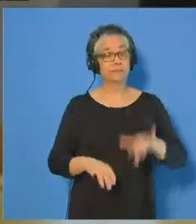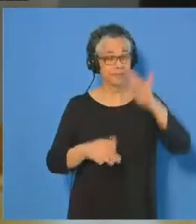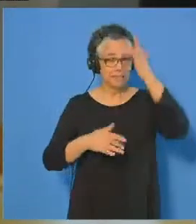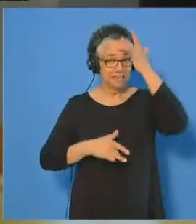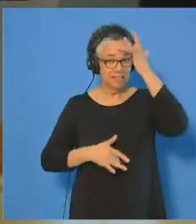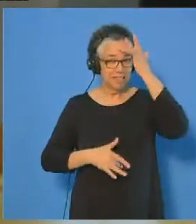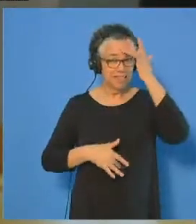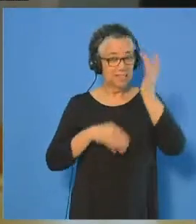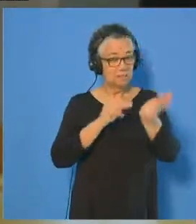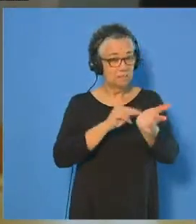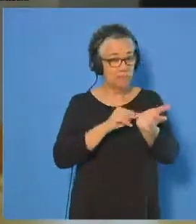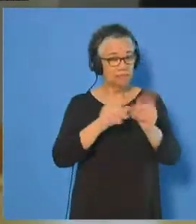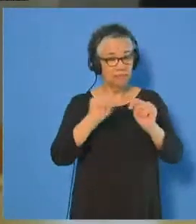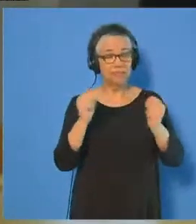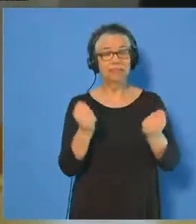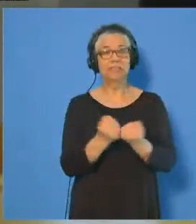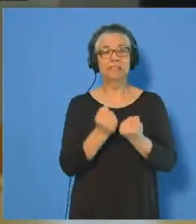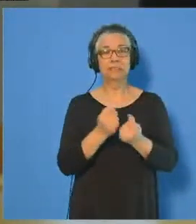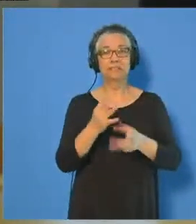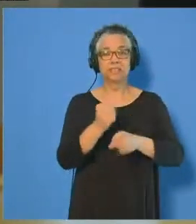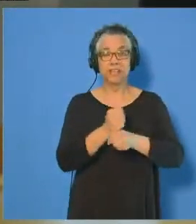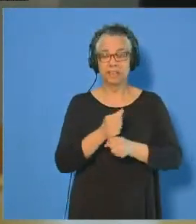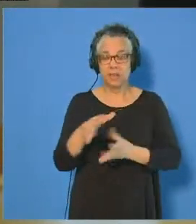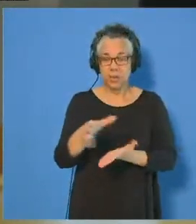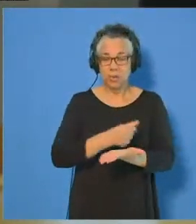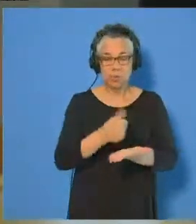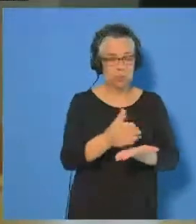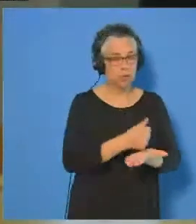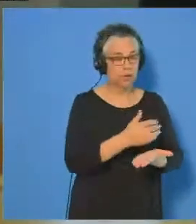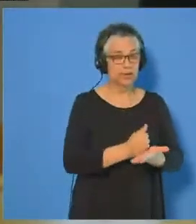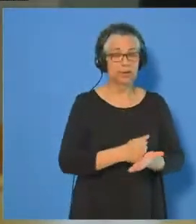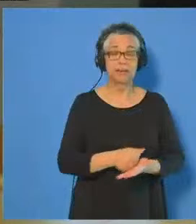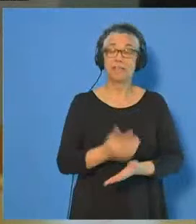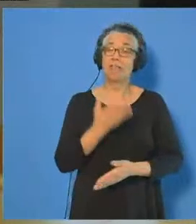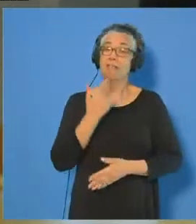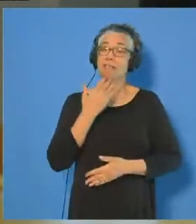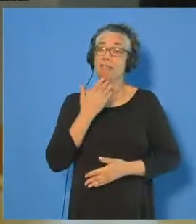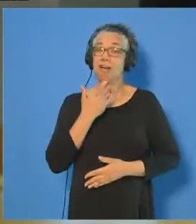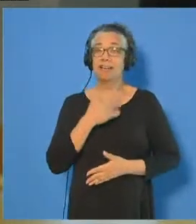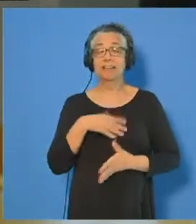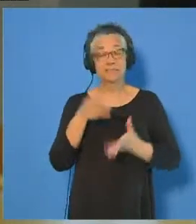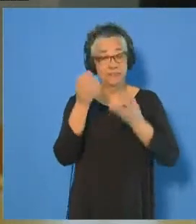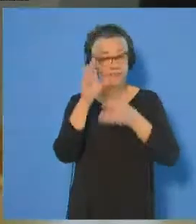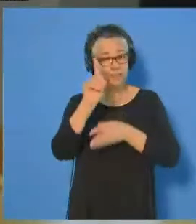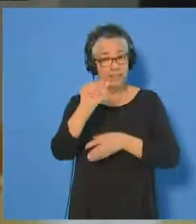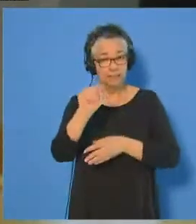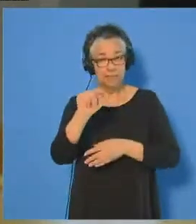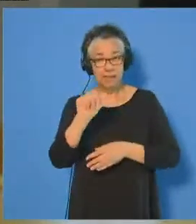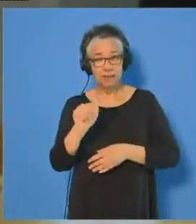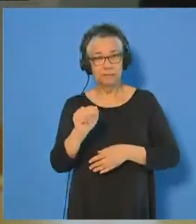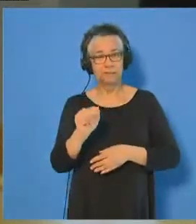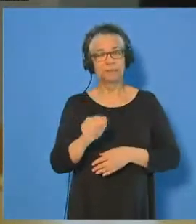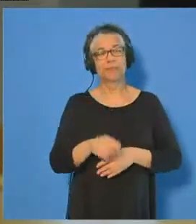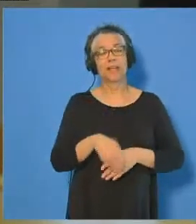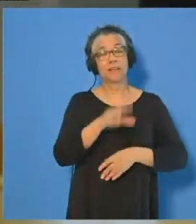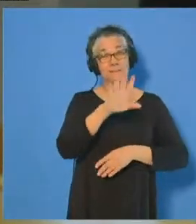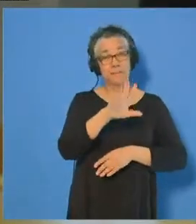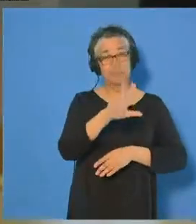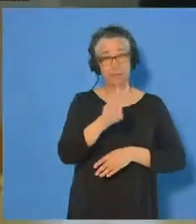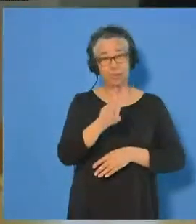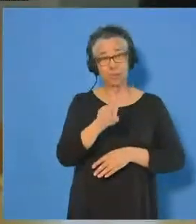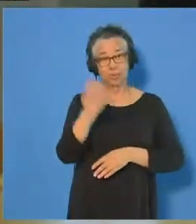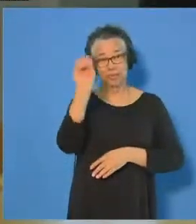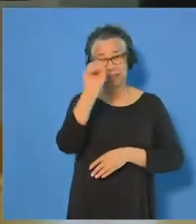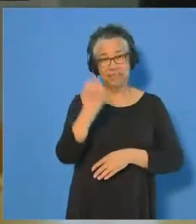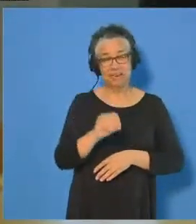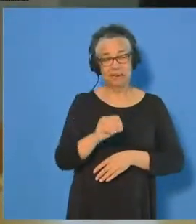Surveillance Unit has begun collecting race data, and I can report preliminarily that 52% of the cases are